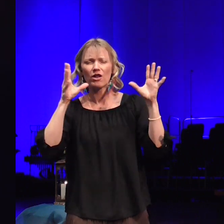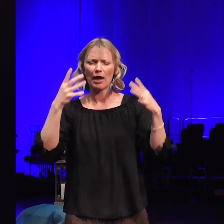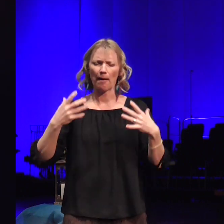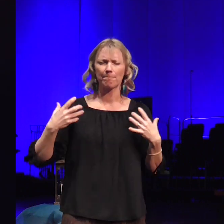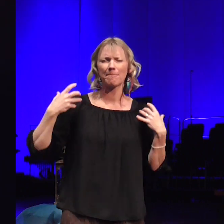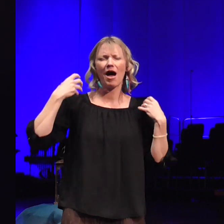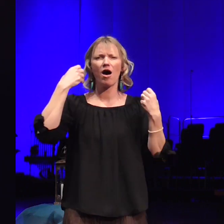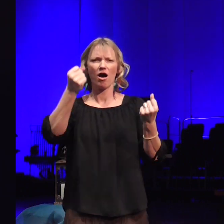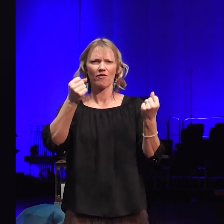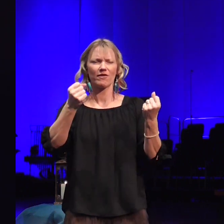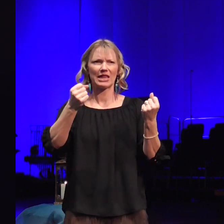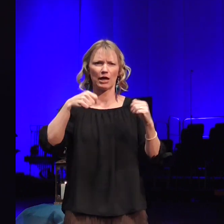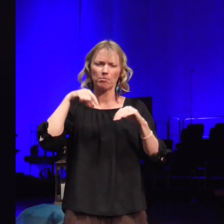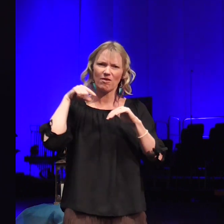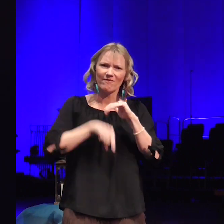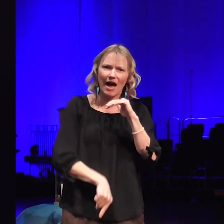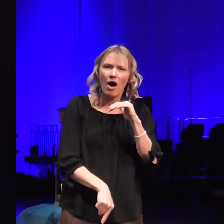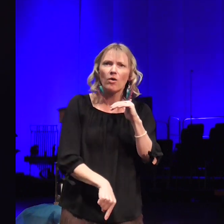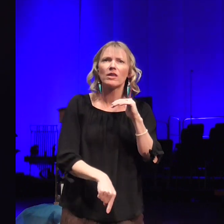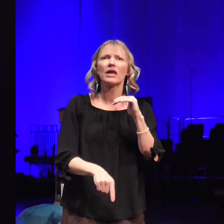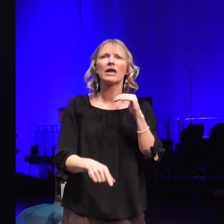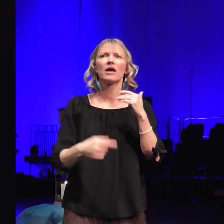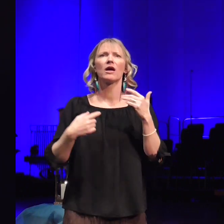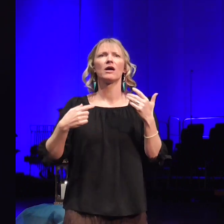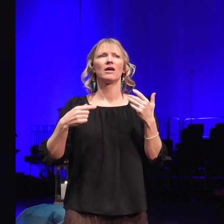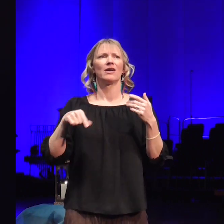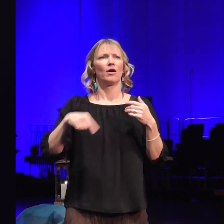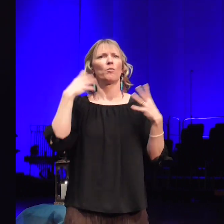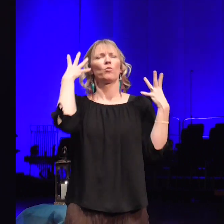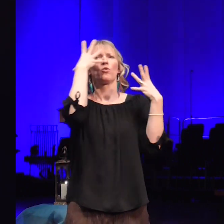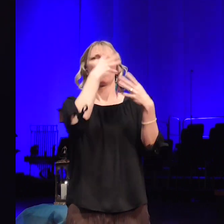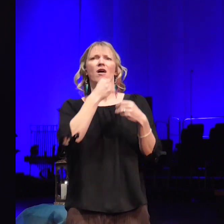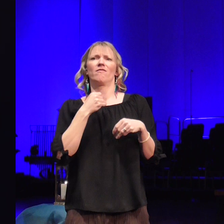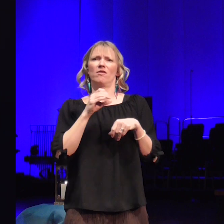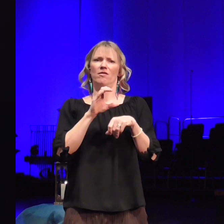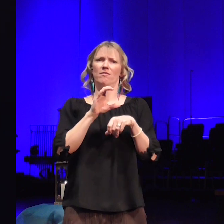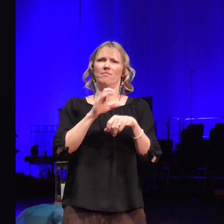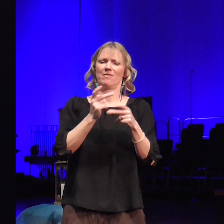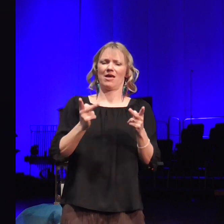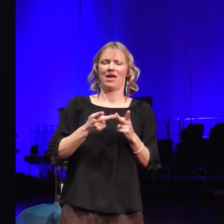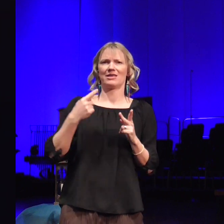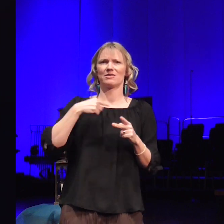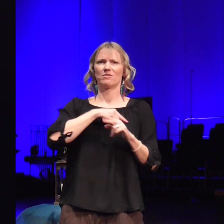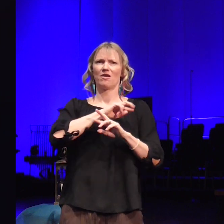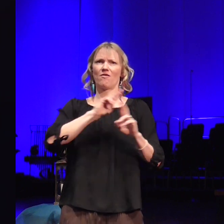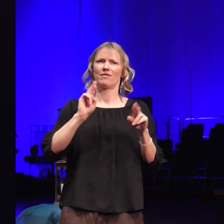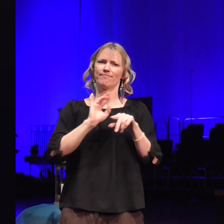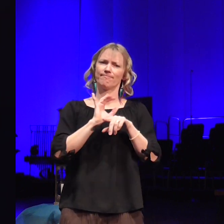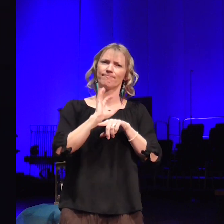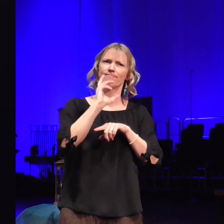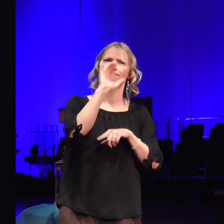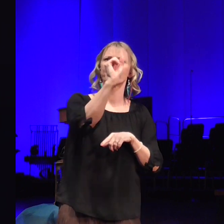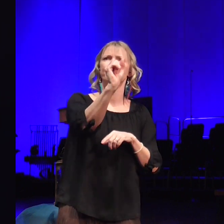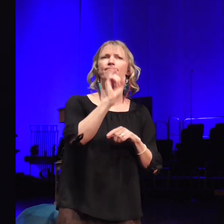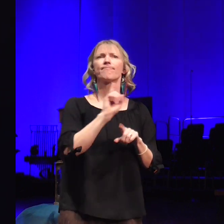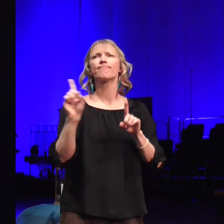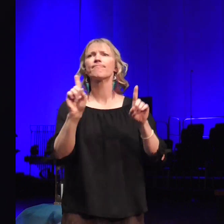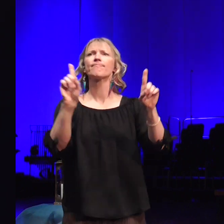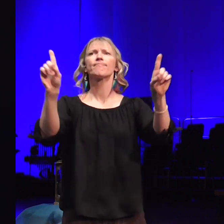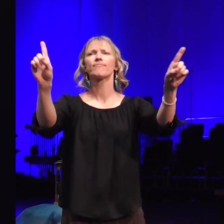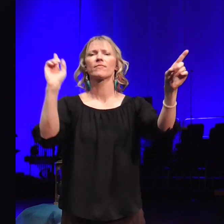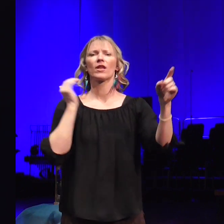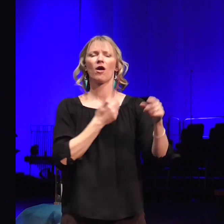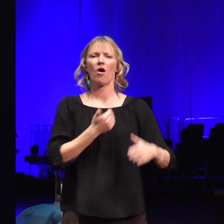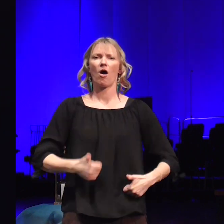and profoundly as we walk forth from this beautiful sanctuary into our world and into the life path